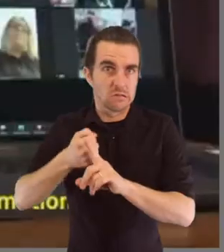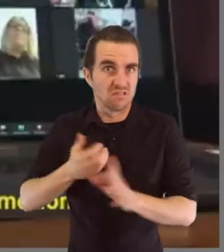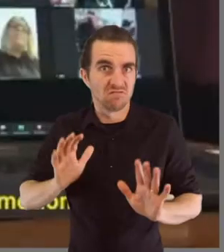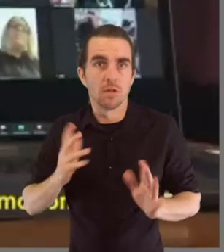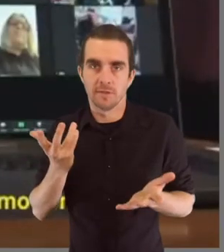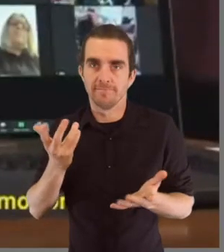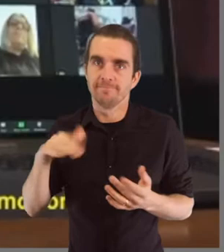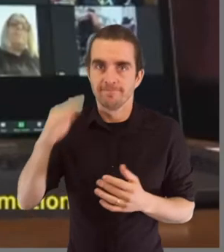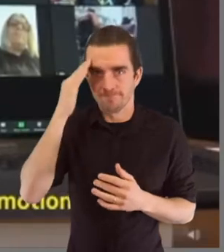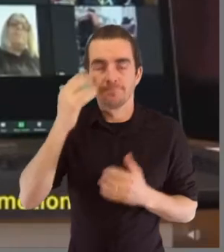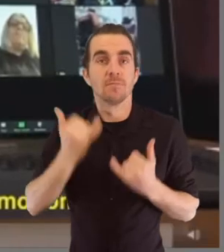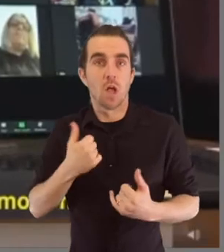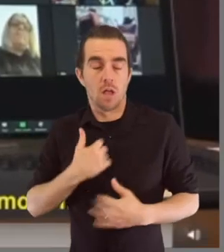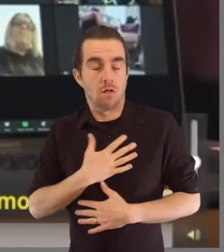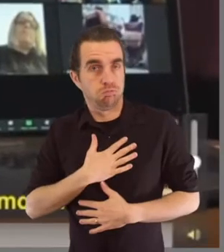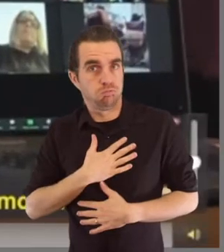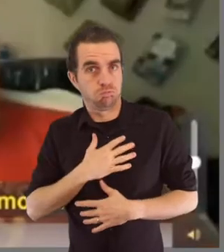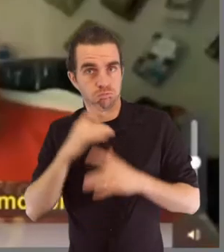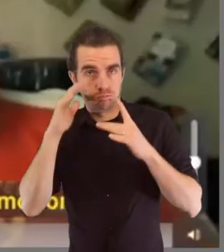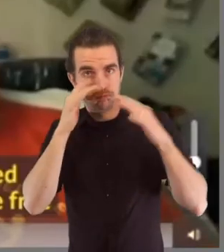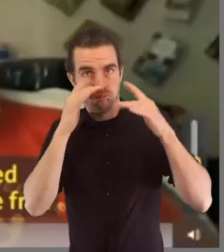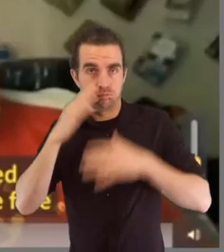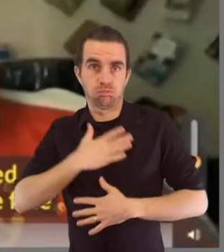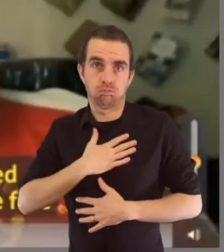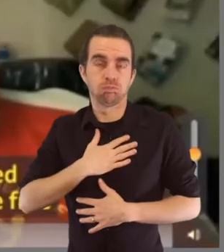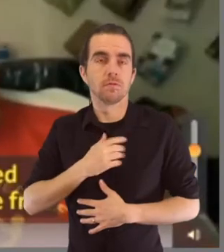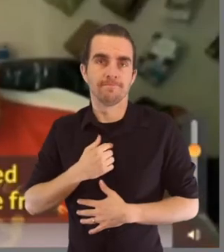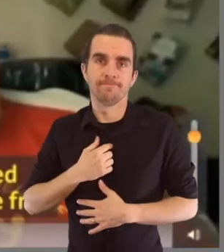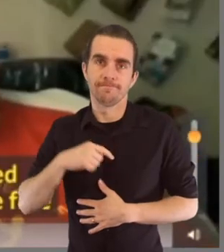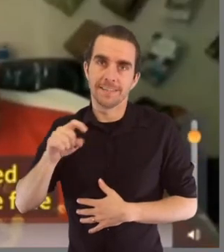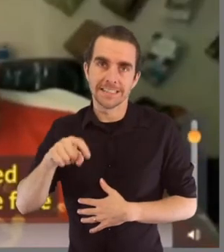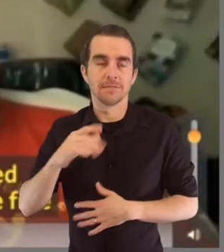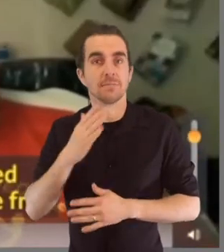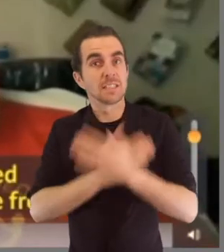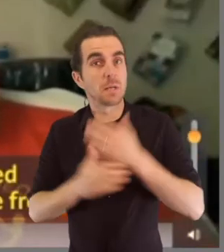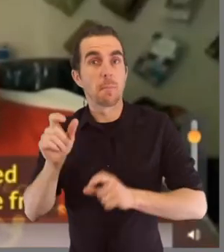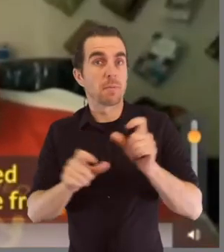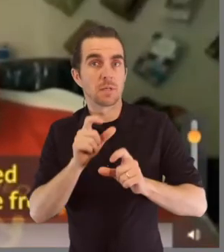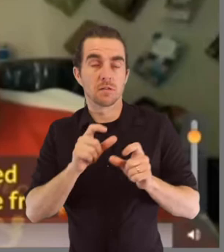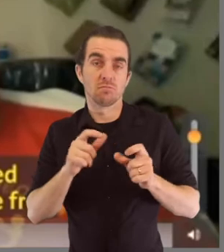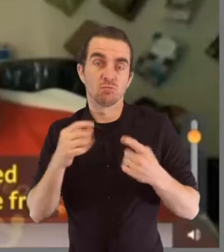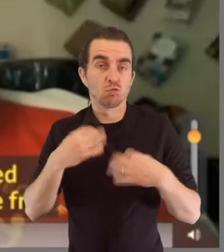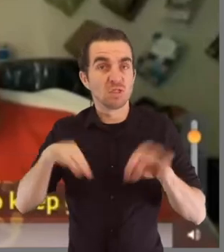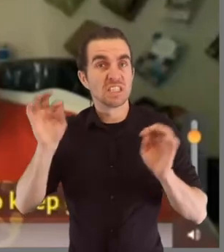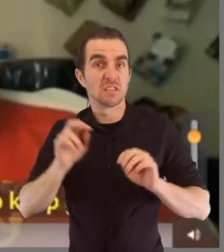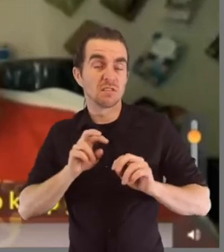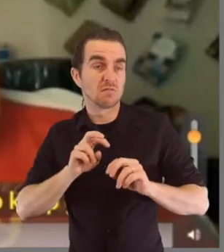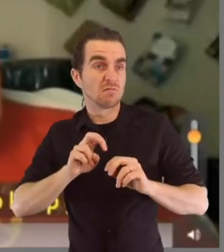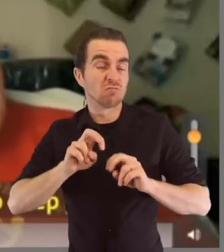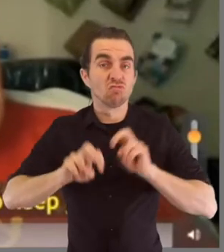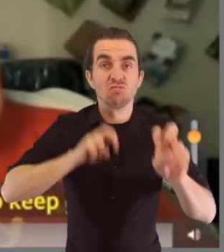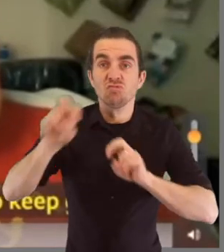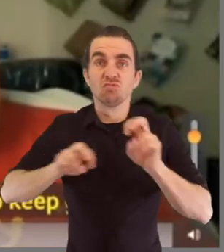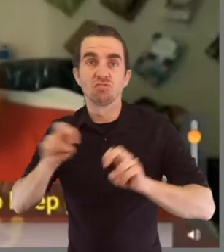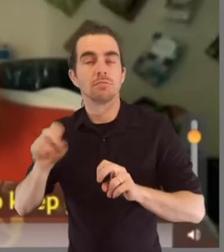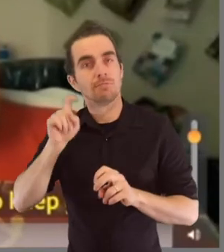getting unapologetically emotional now. We absolutely need disabled people to be free, and that is